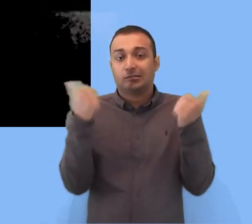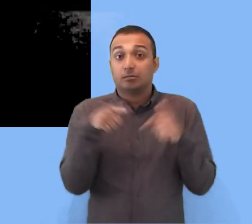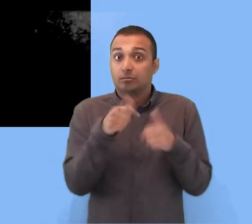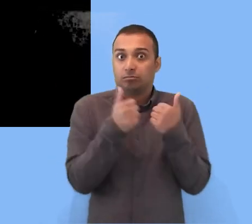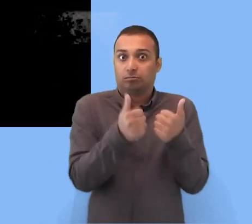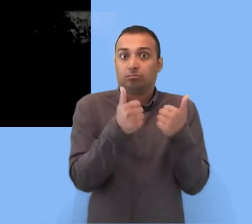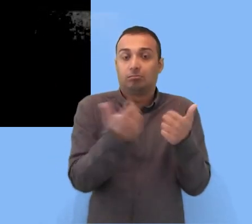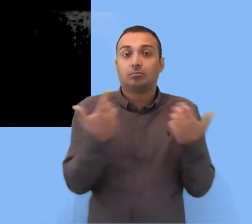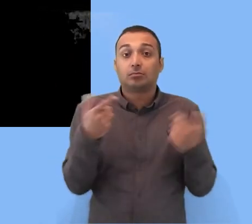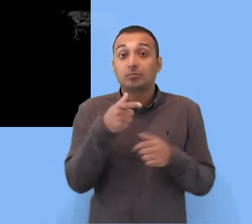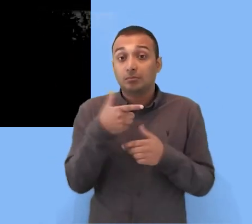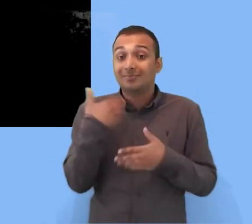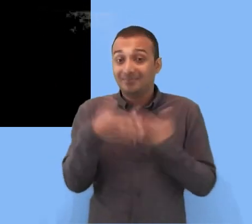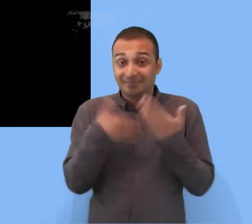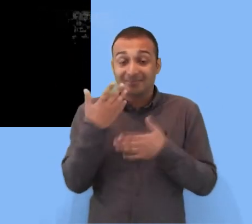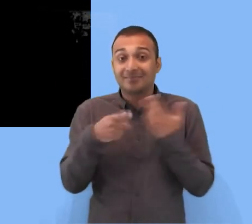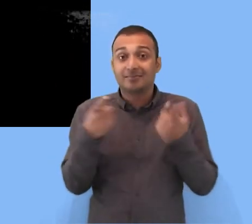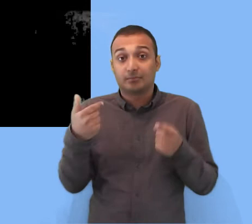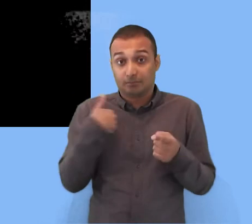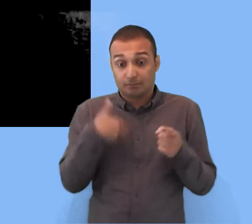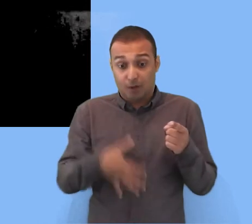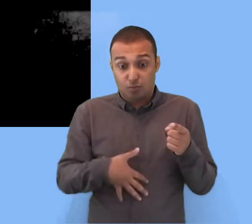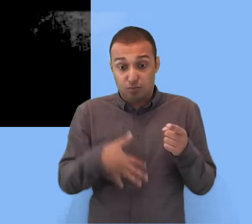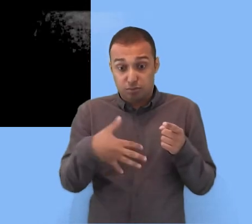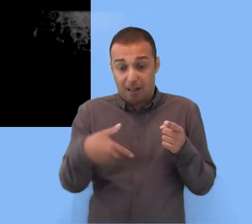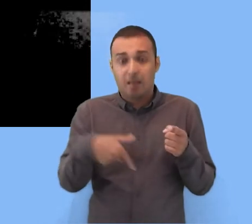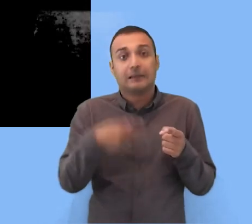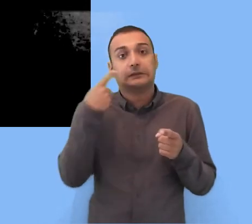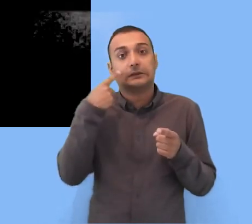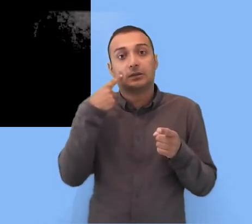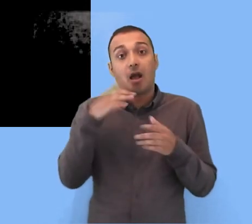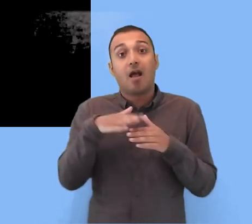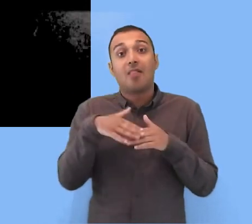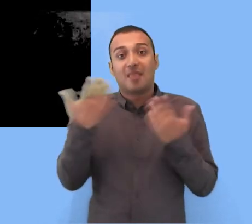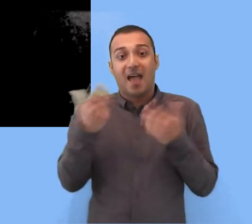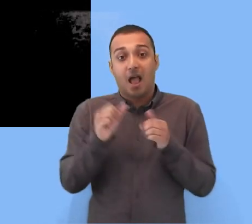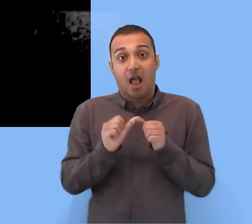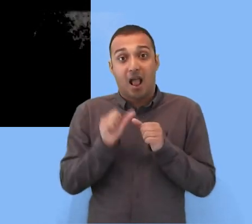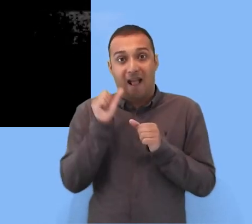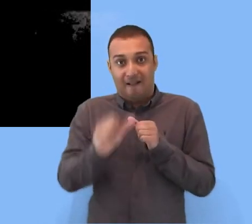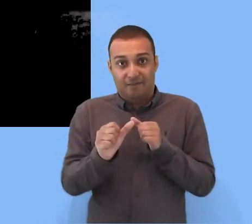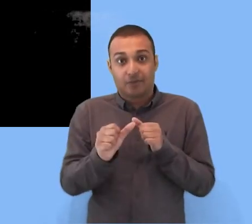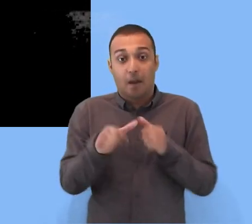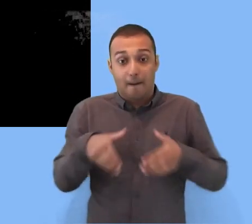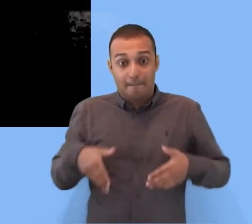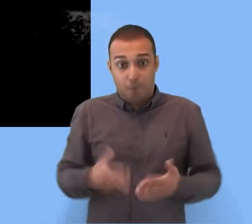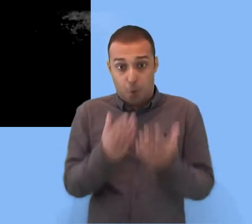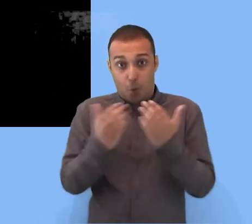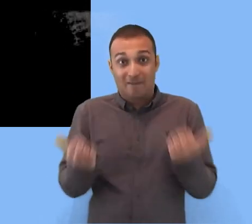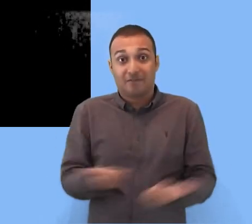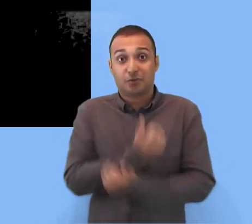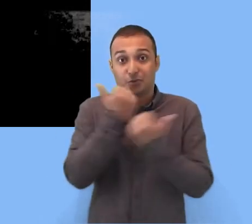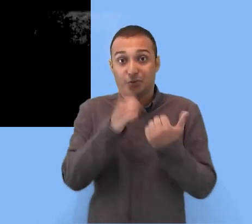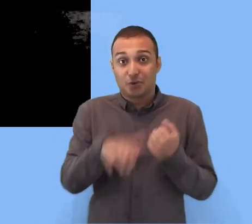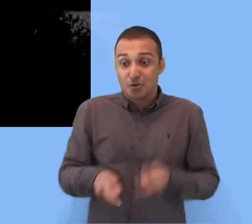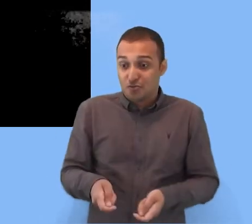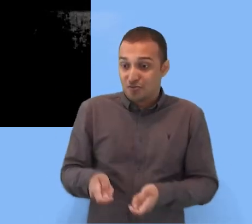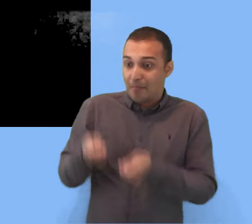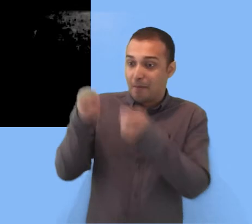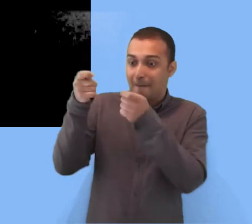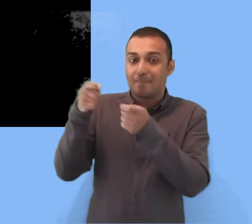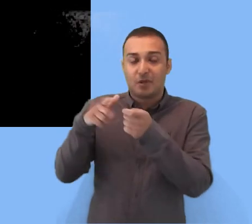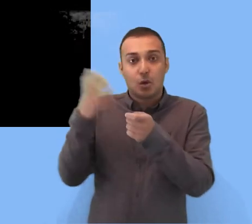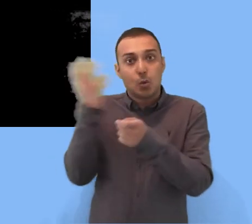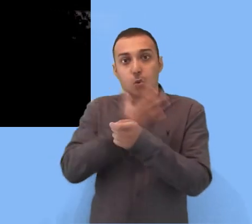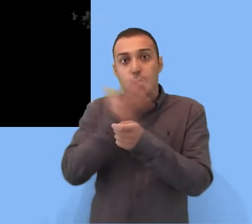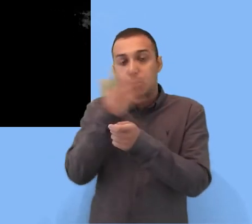parent. I found being pregnant much easier than I found actually raising them. And we need support around new parents as well. We